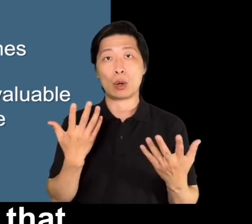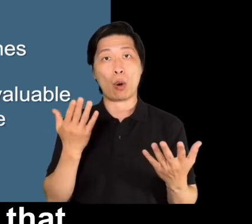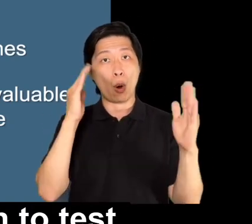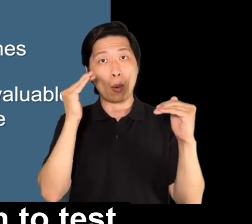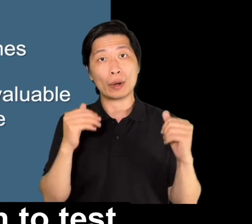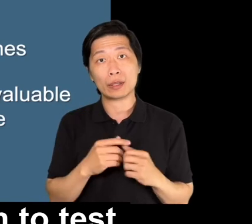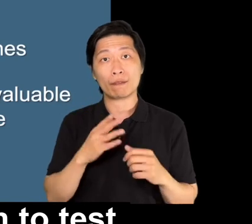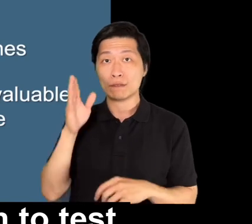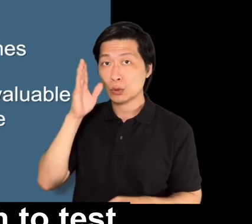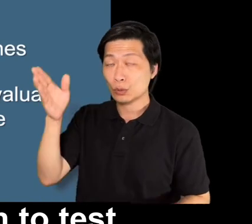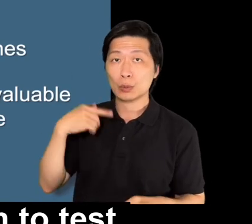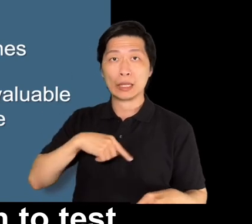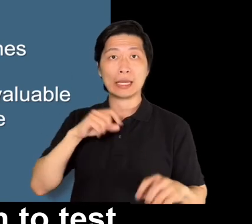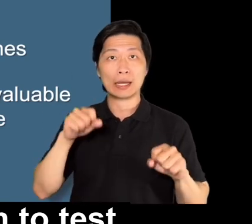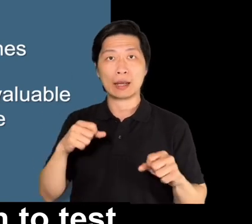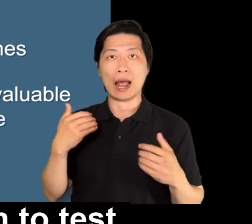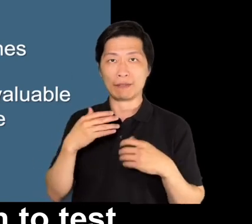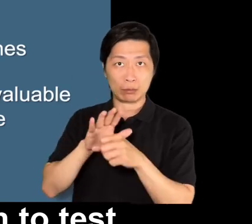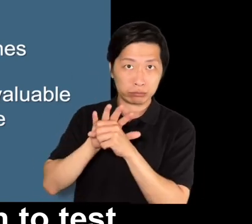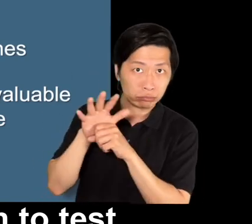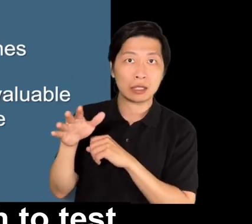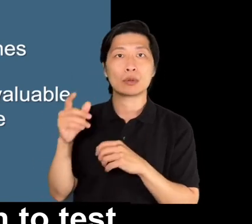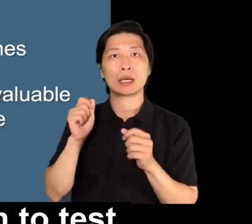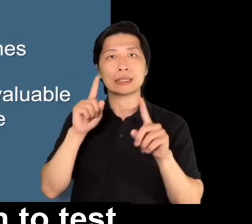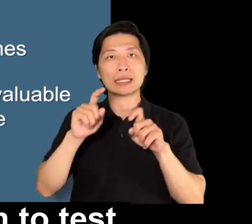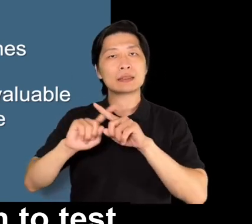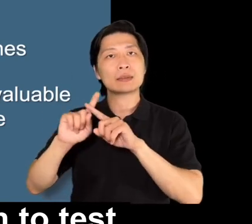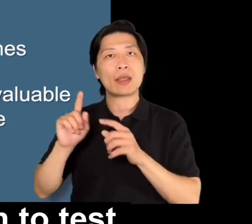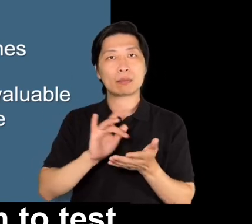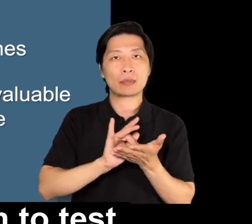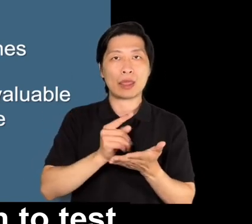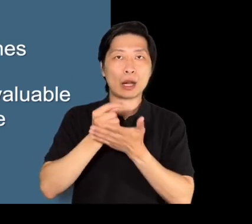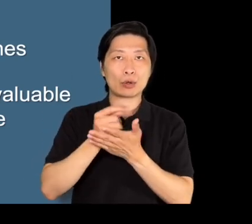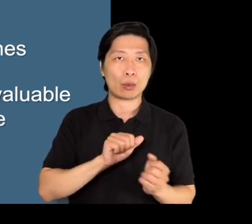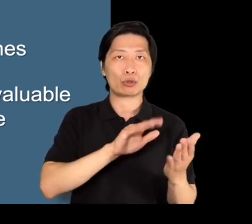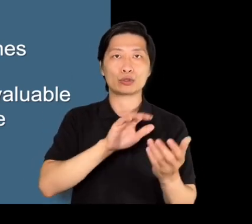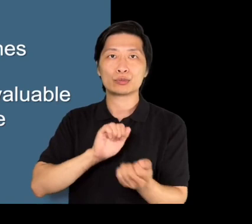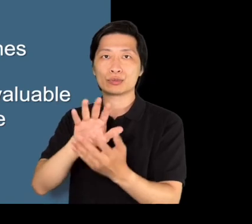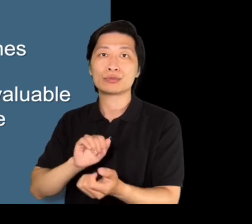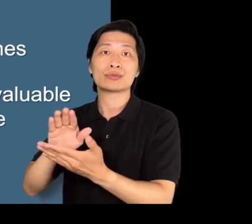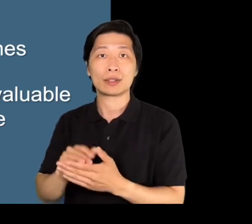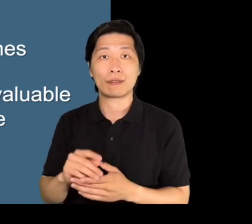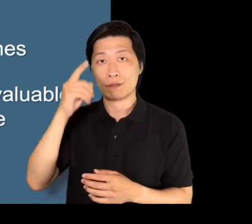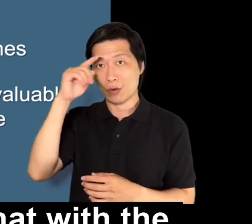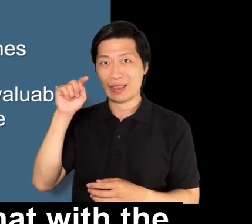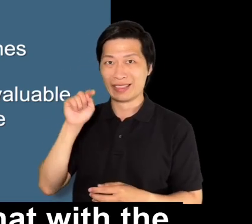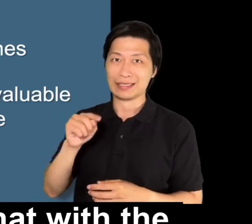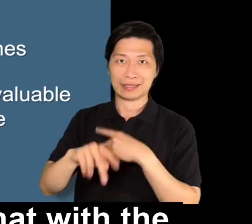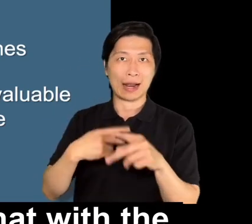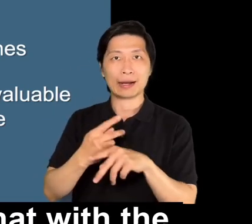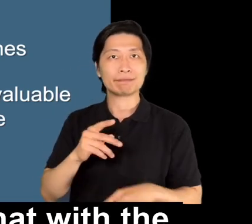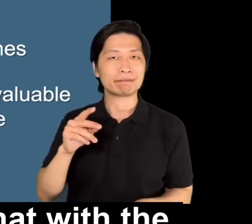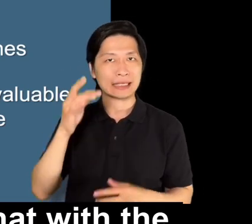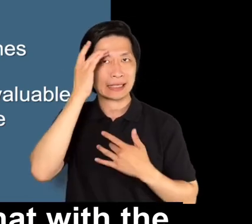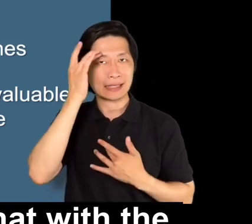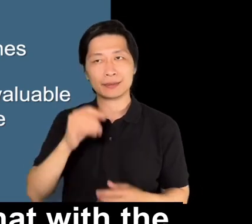for this disease. And we also hope that with the experiment, the experience that we've gained, we can